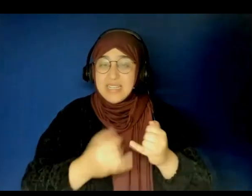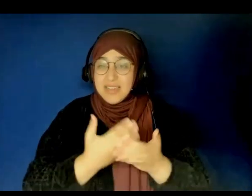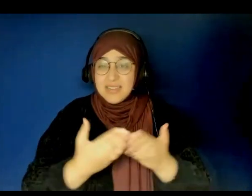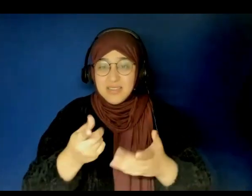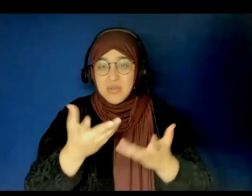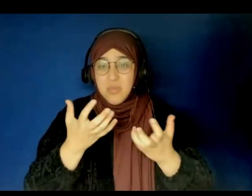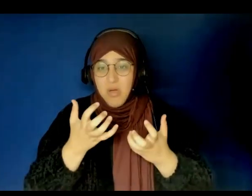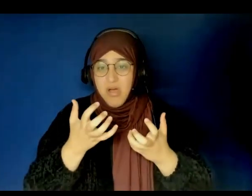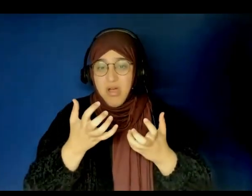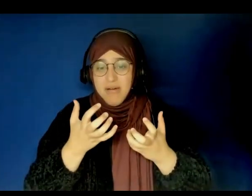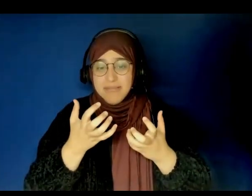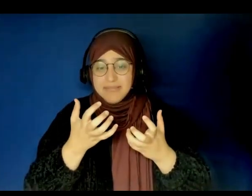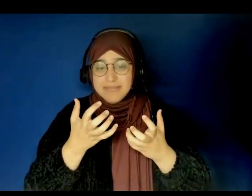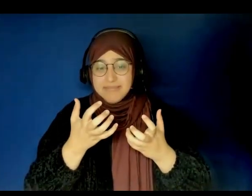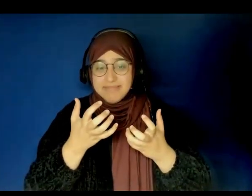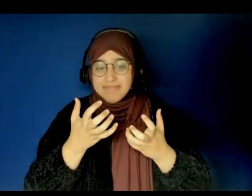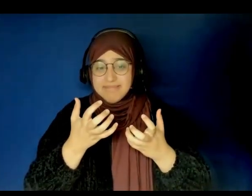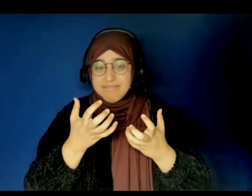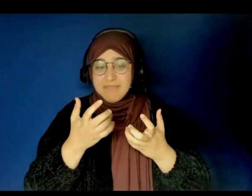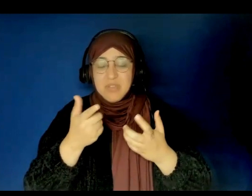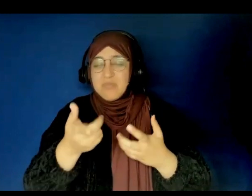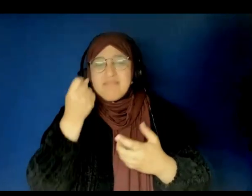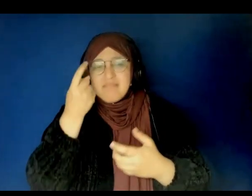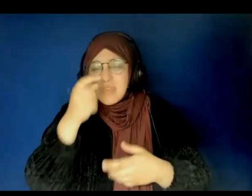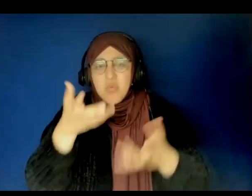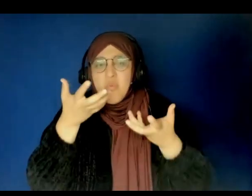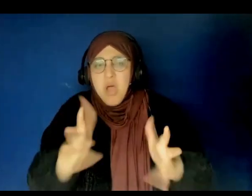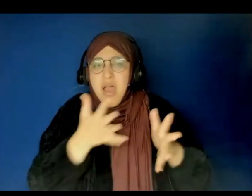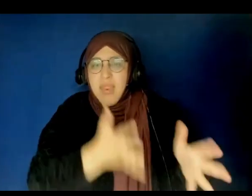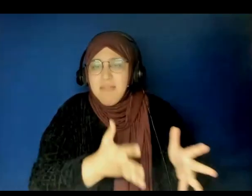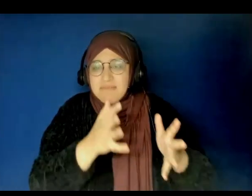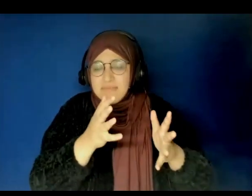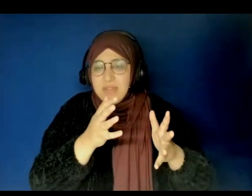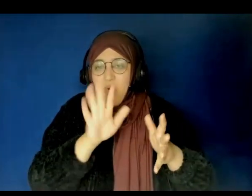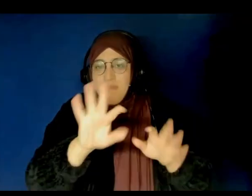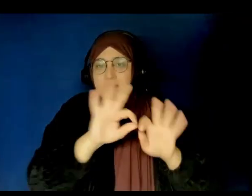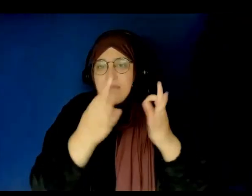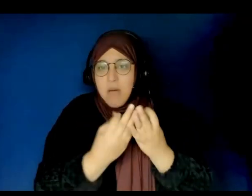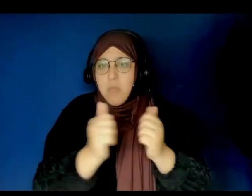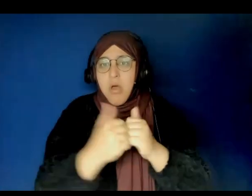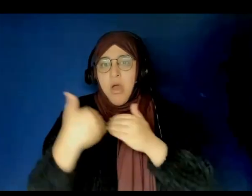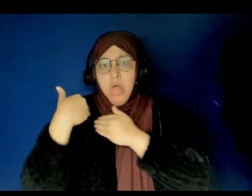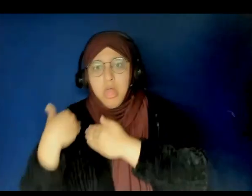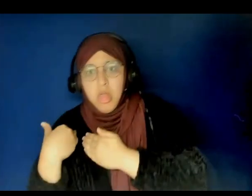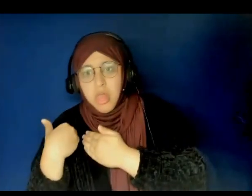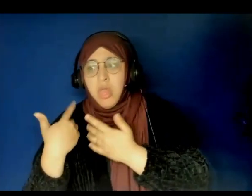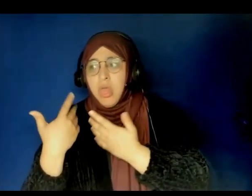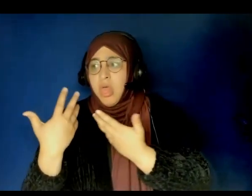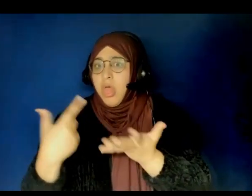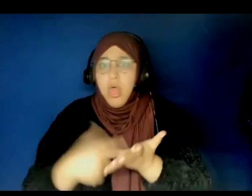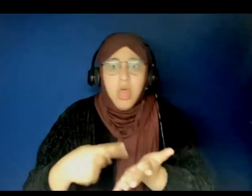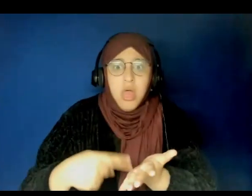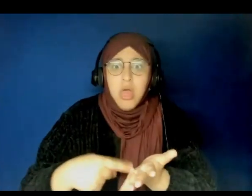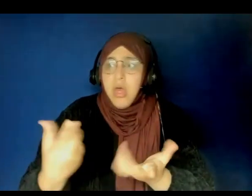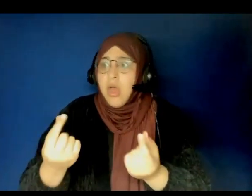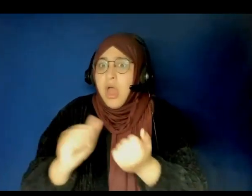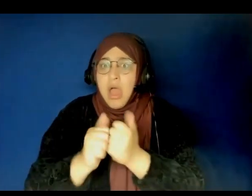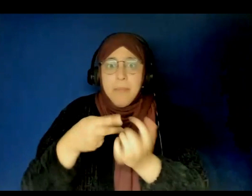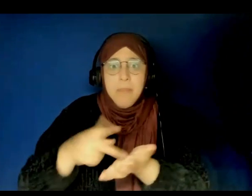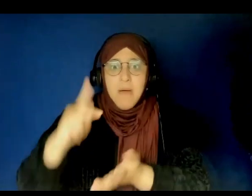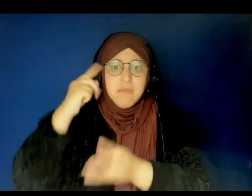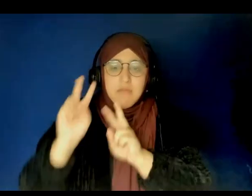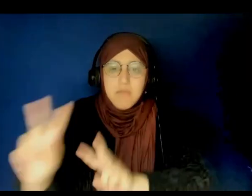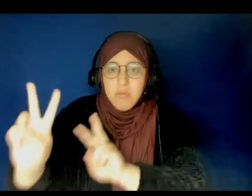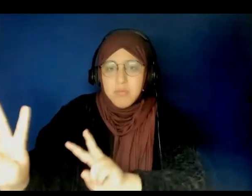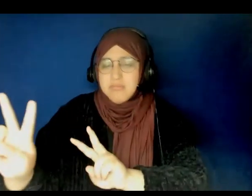the burden and the worry of where are we going to get the money to afford the funeral.